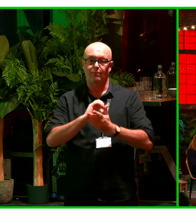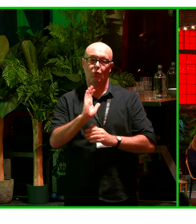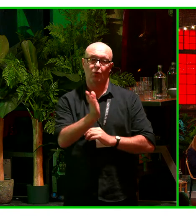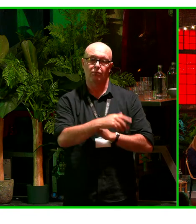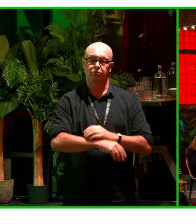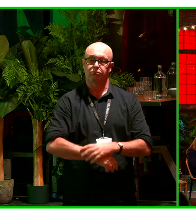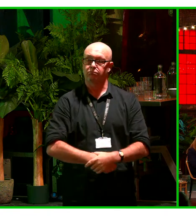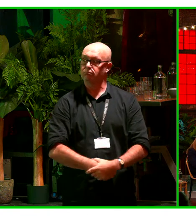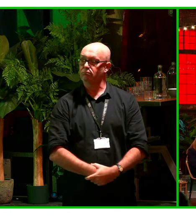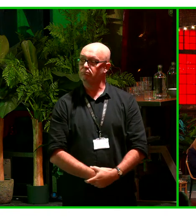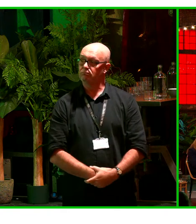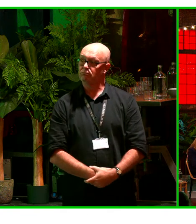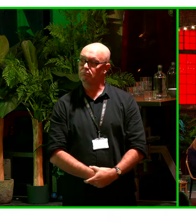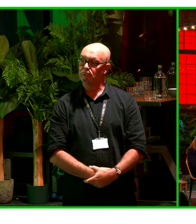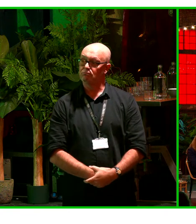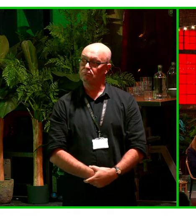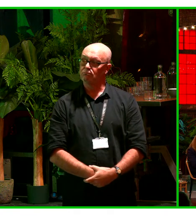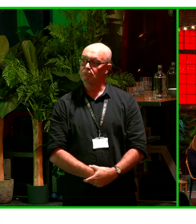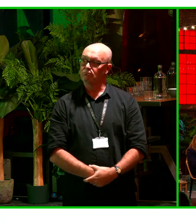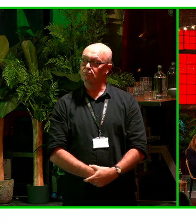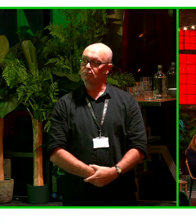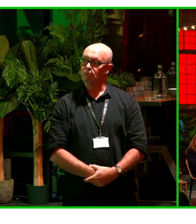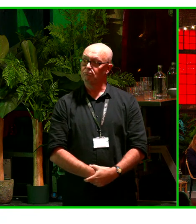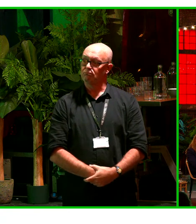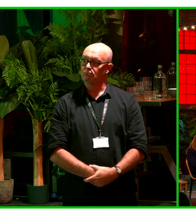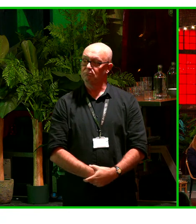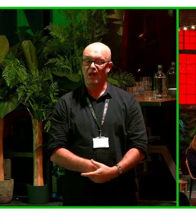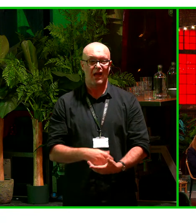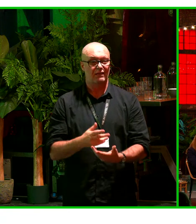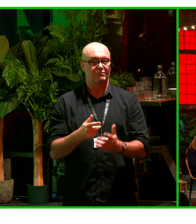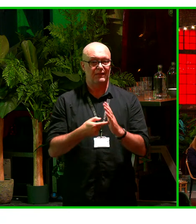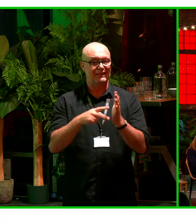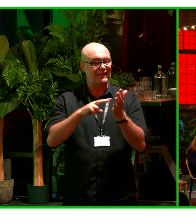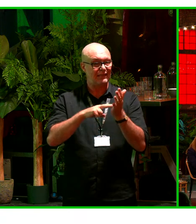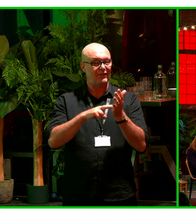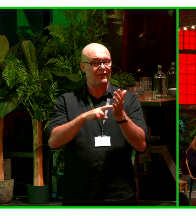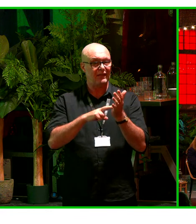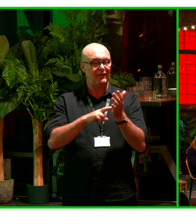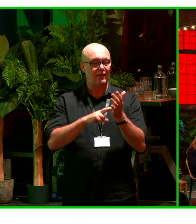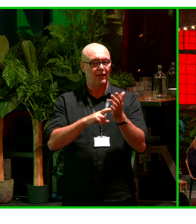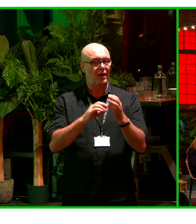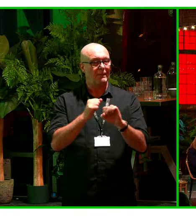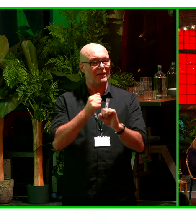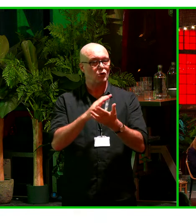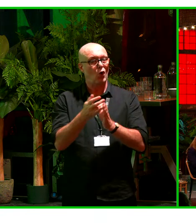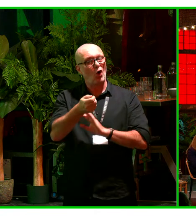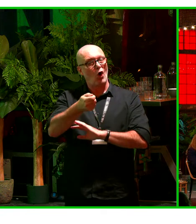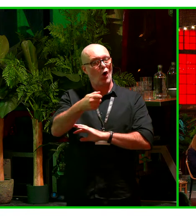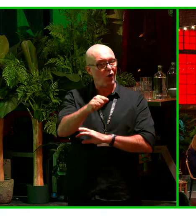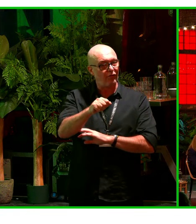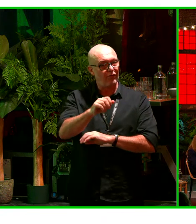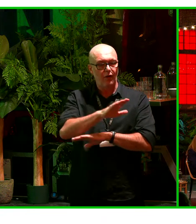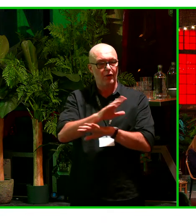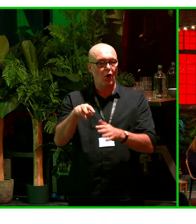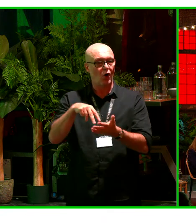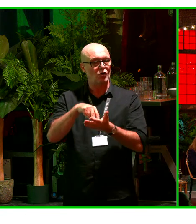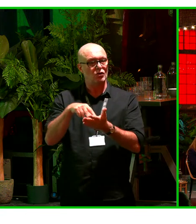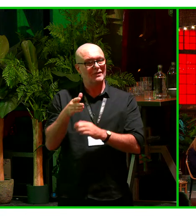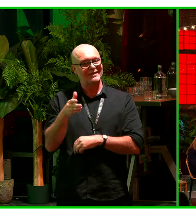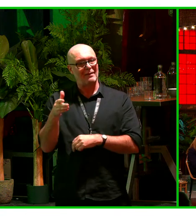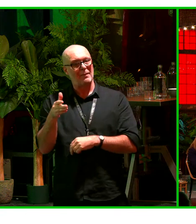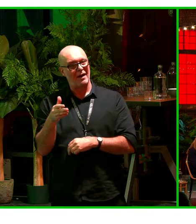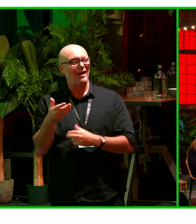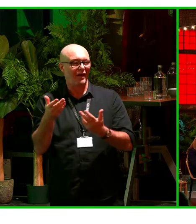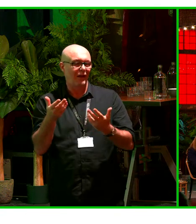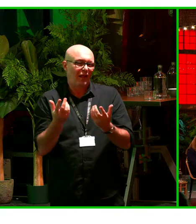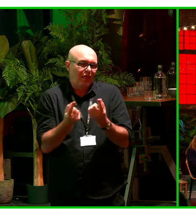every night, there are some really simple things that people can start to do to get involved in this. But I think, to be perfectly